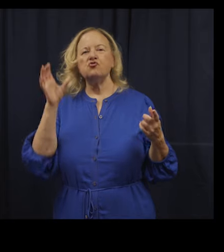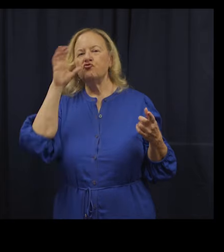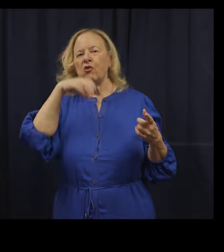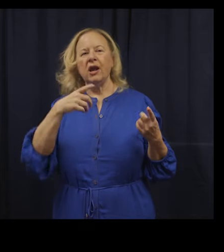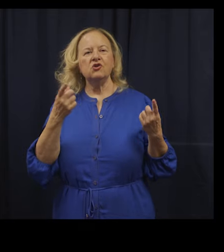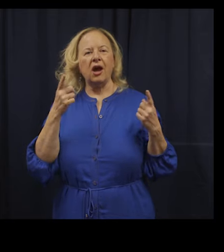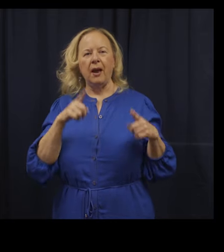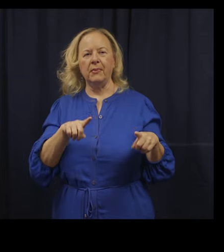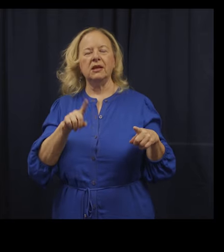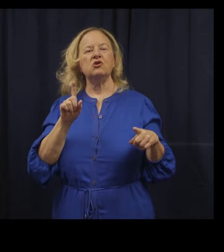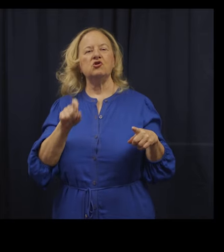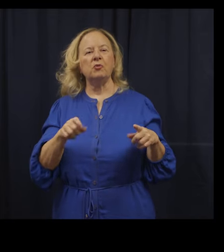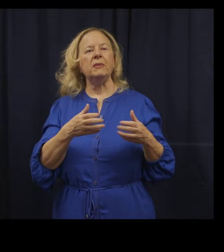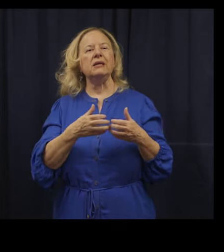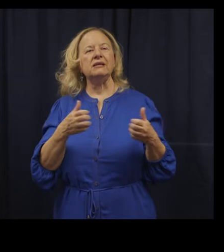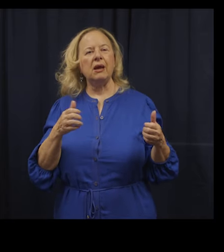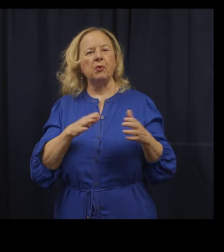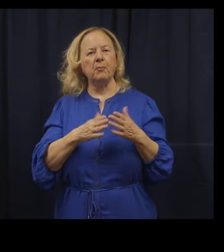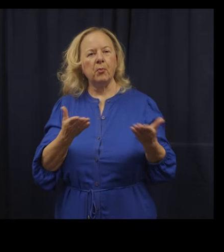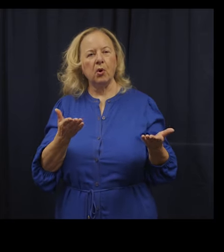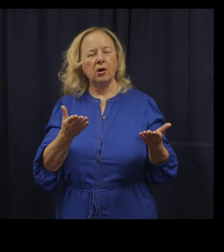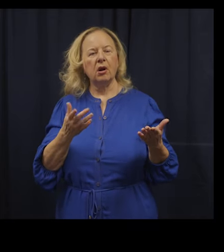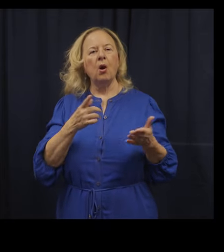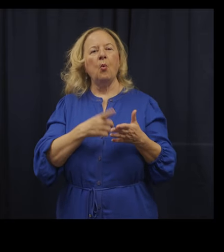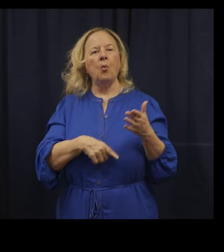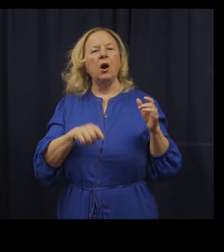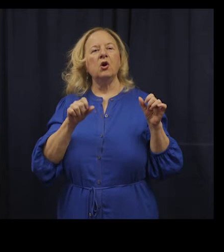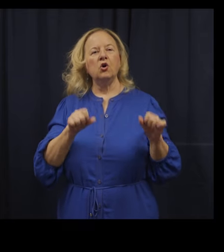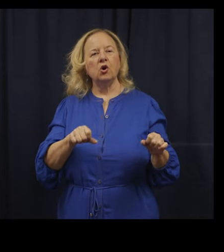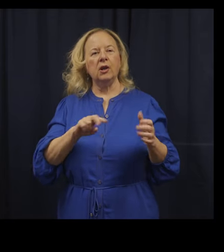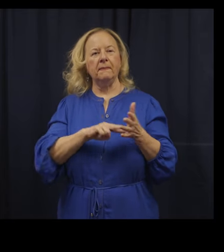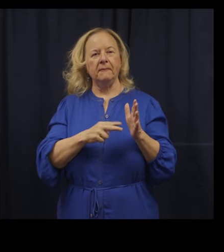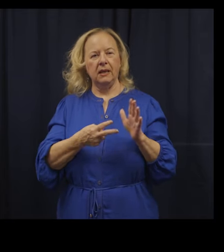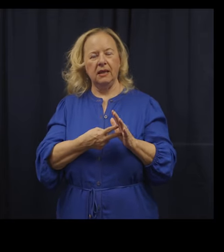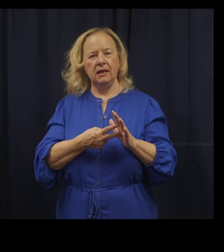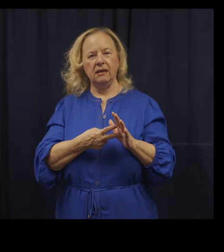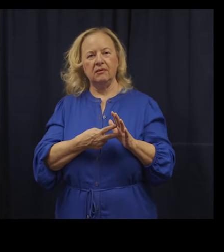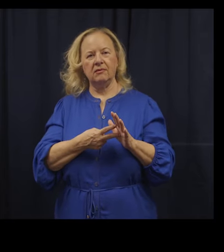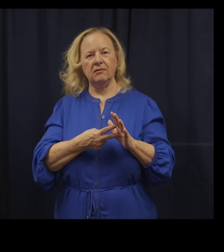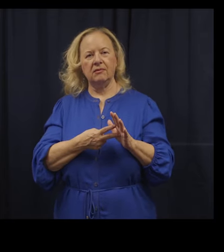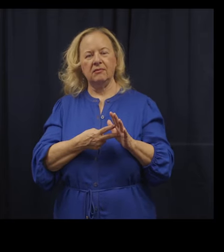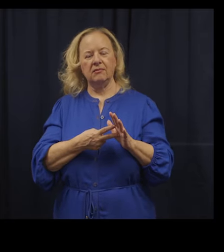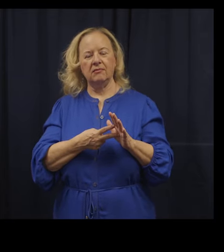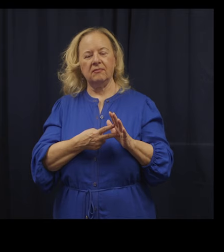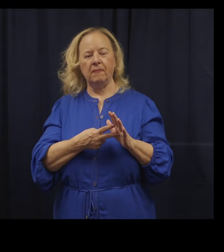almost should be a separate book. What could it mean? Well,